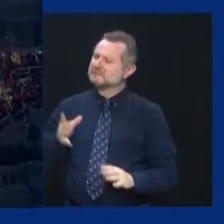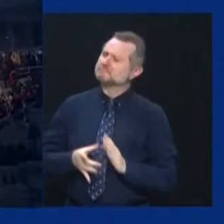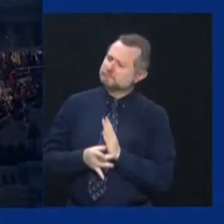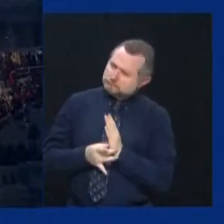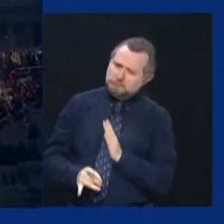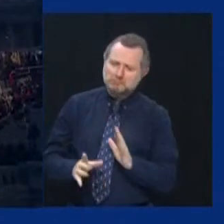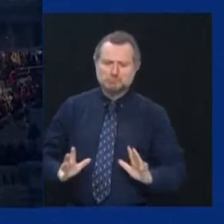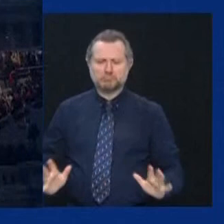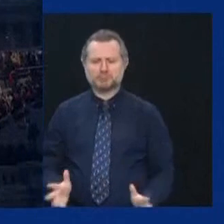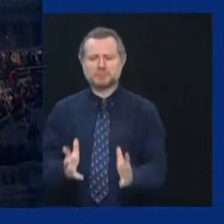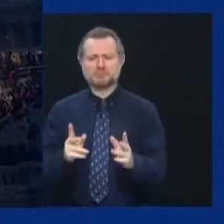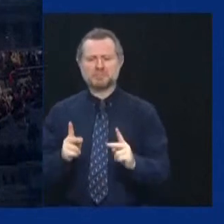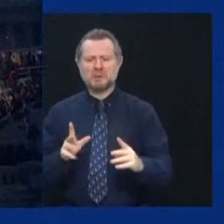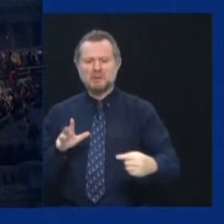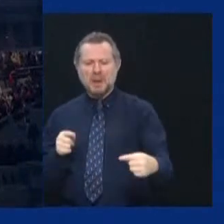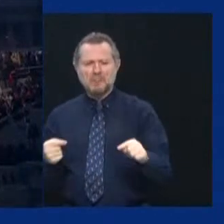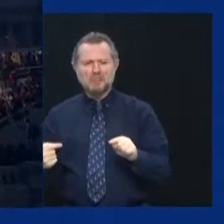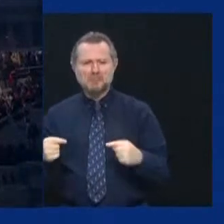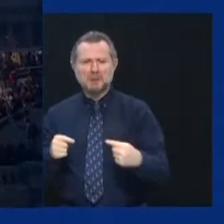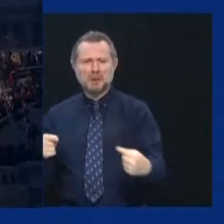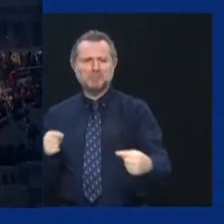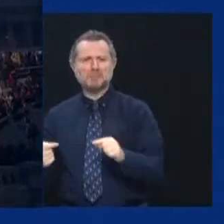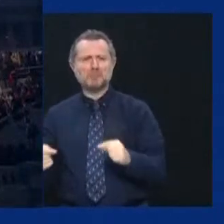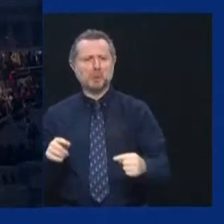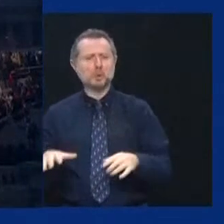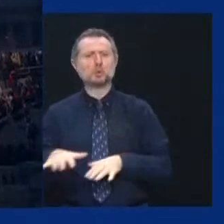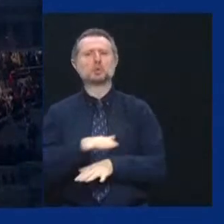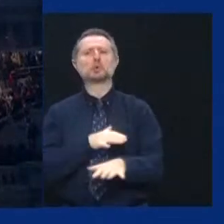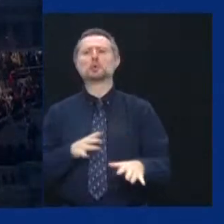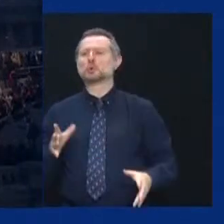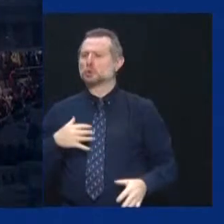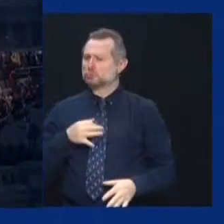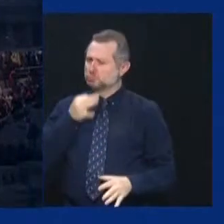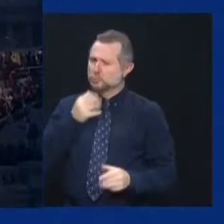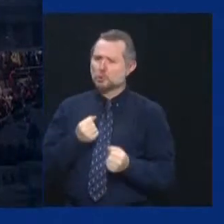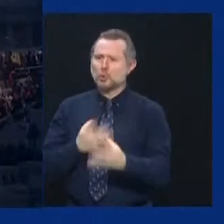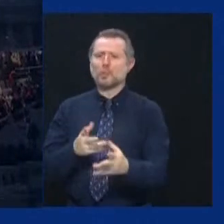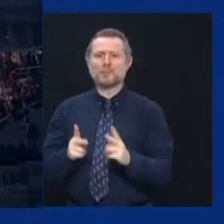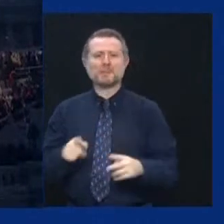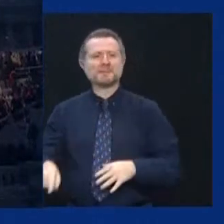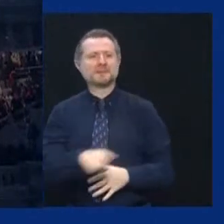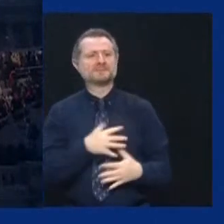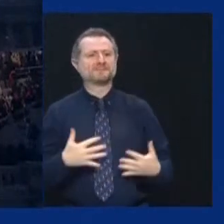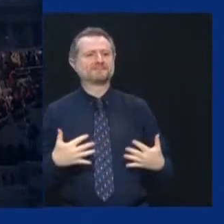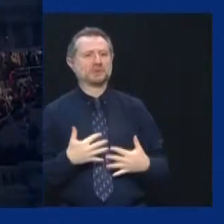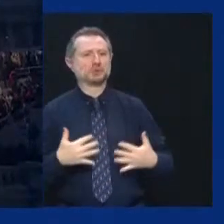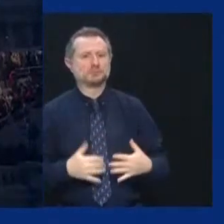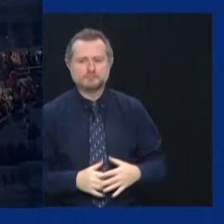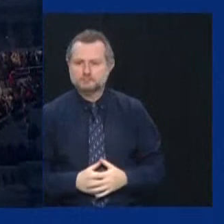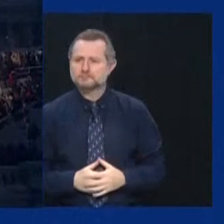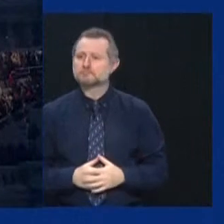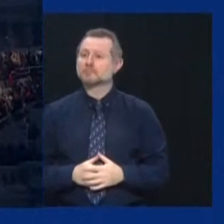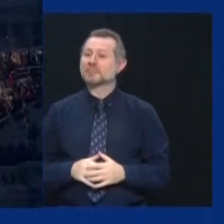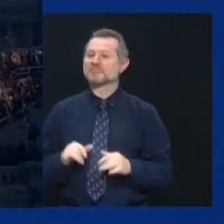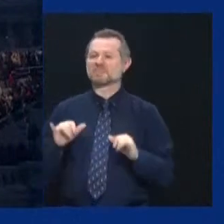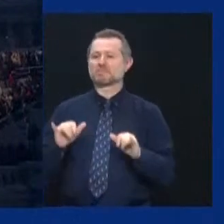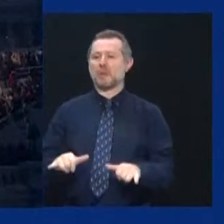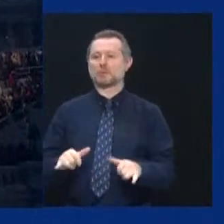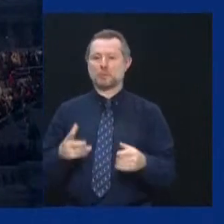hate. He marshaled fear. And that's what you saw happen in the